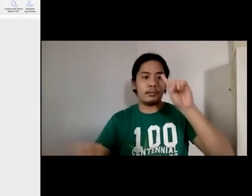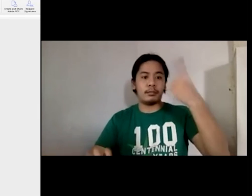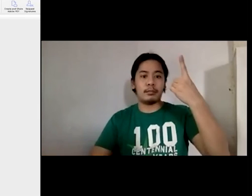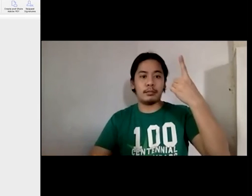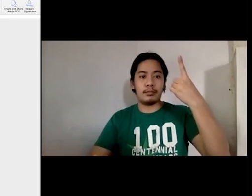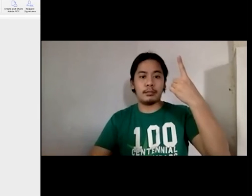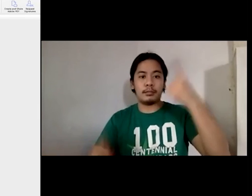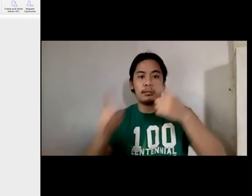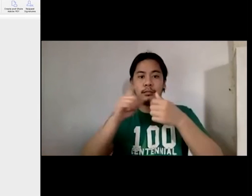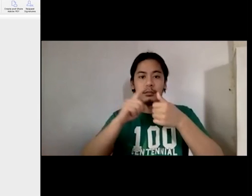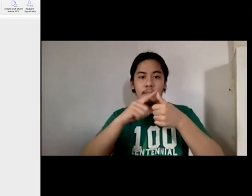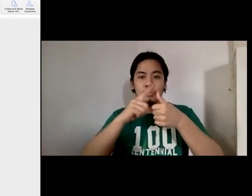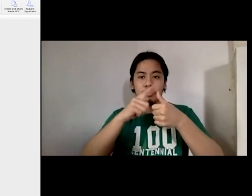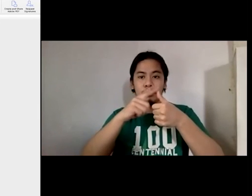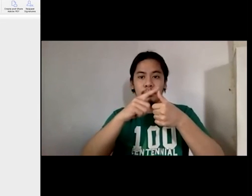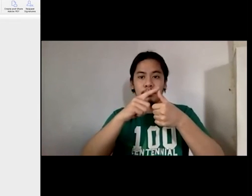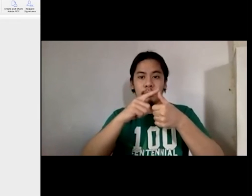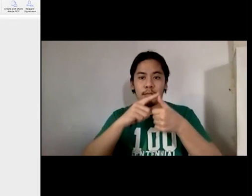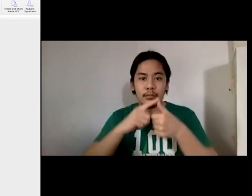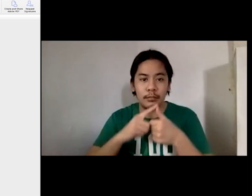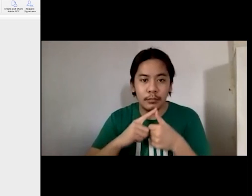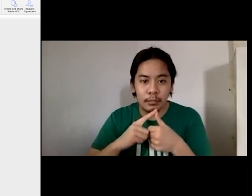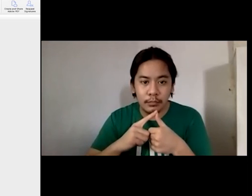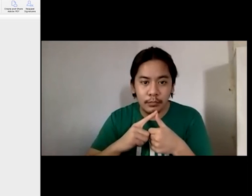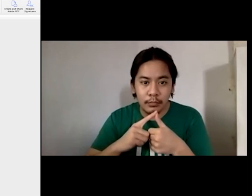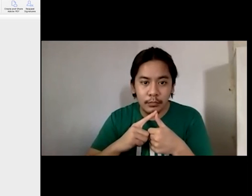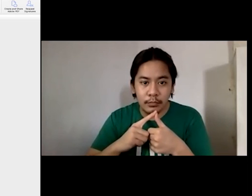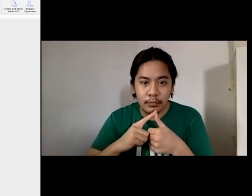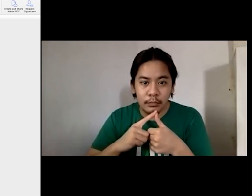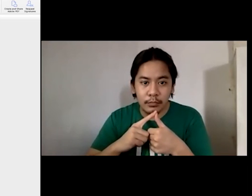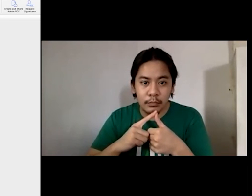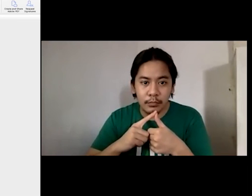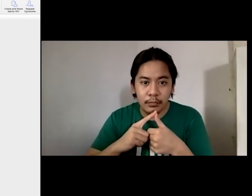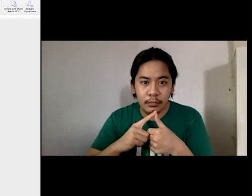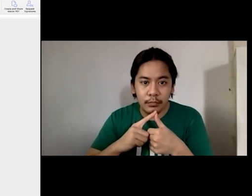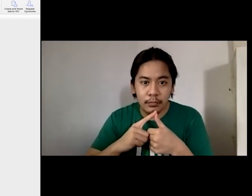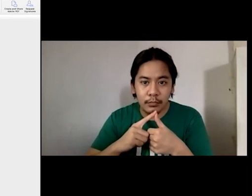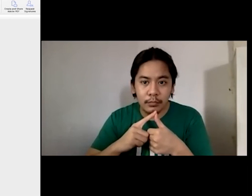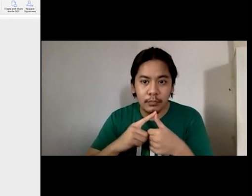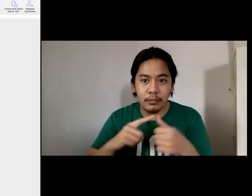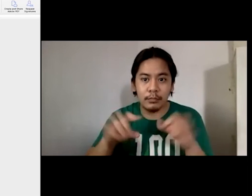Now with the pens, is it with an F hand shape?